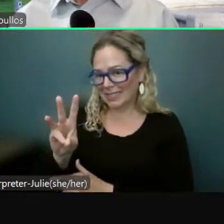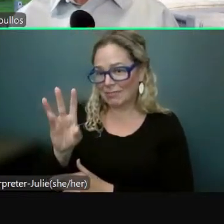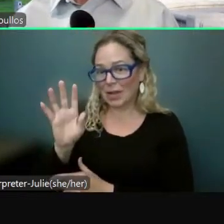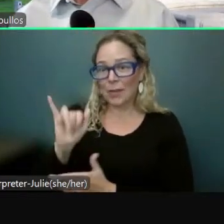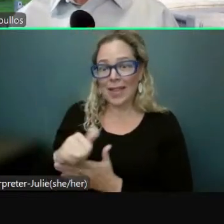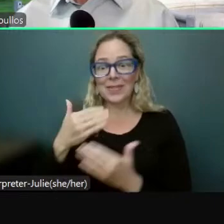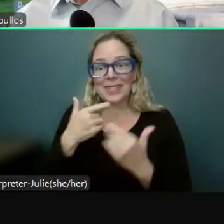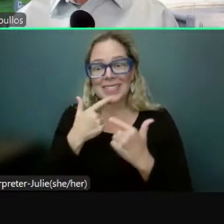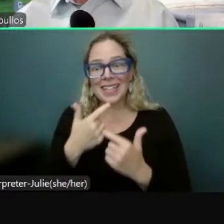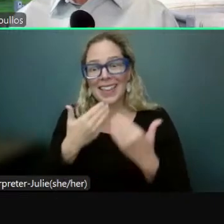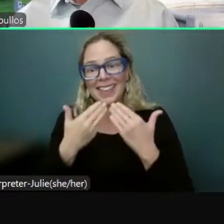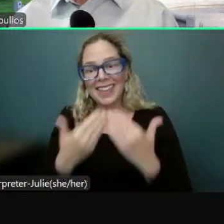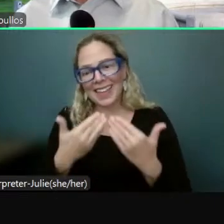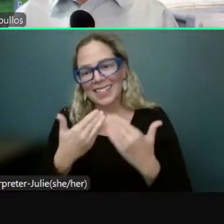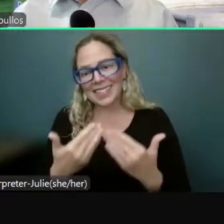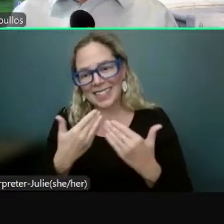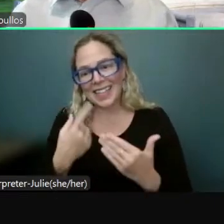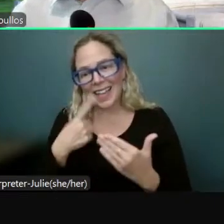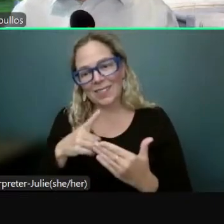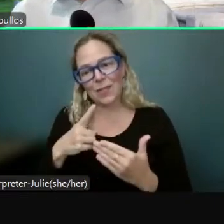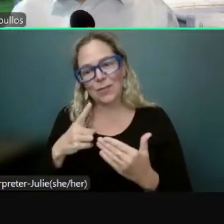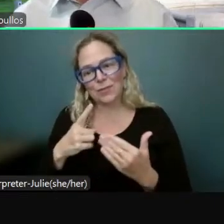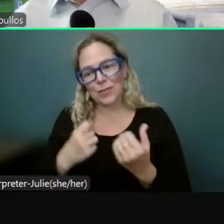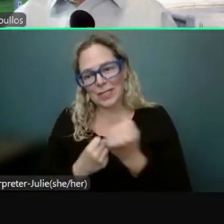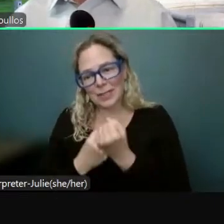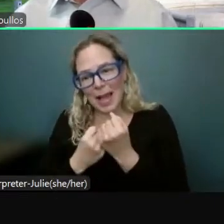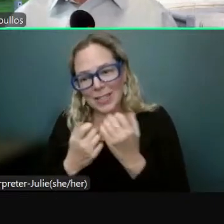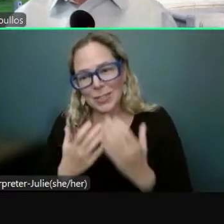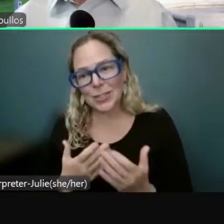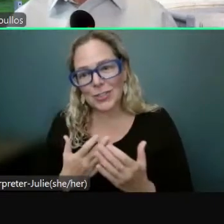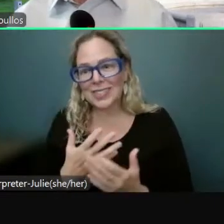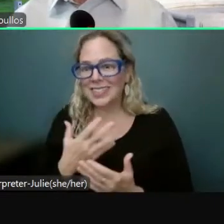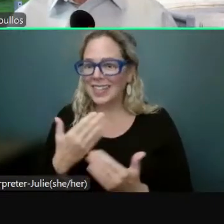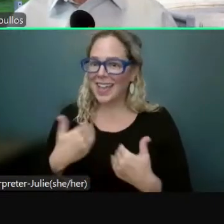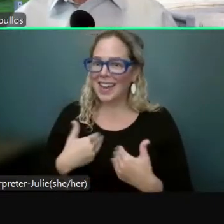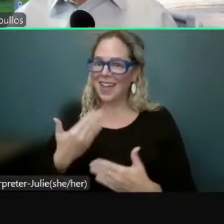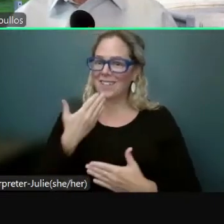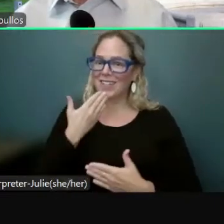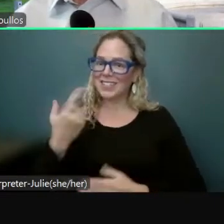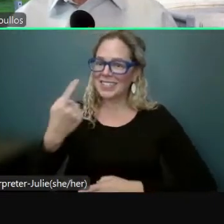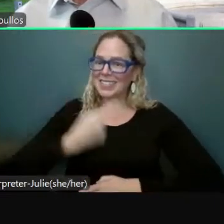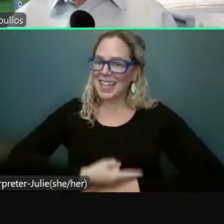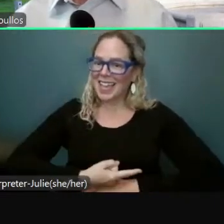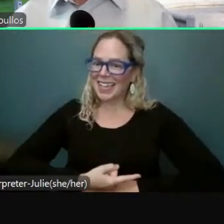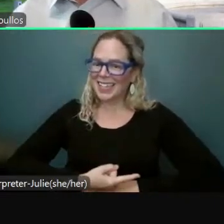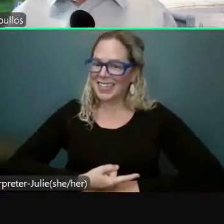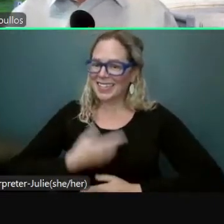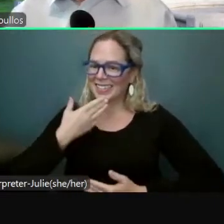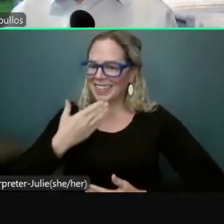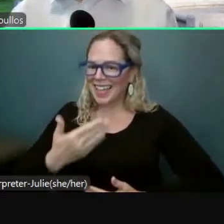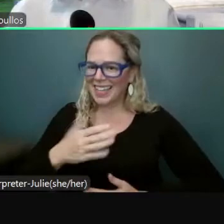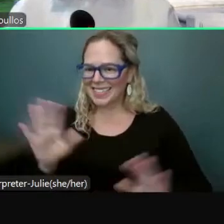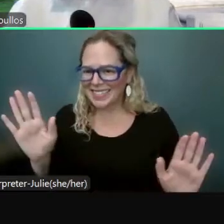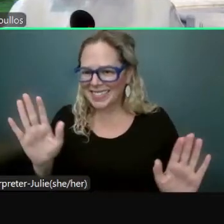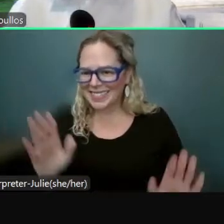say thanks again to our funders and sponsors, and have a good rest of your day. Thanks.